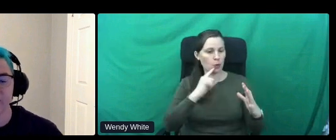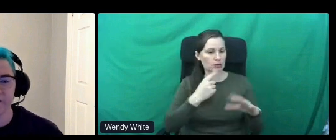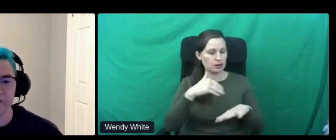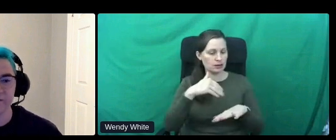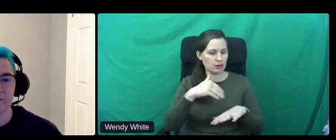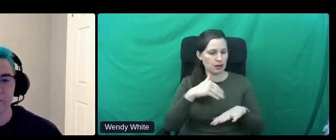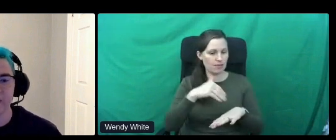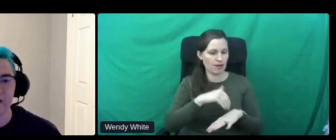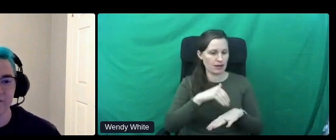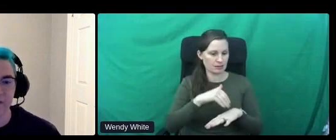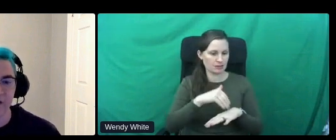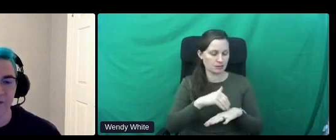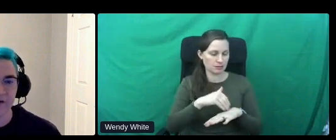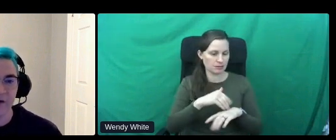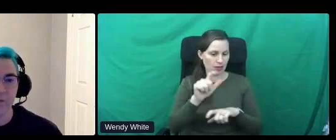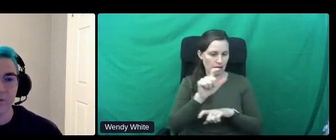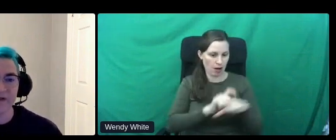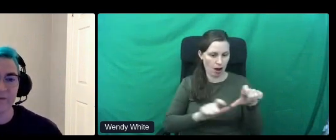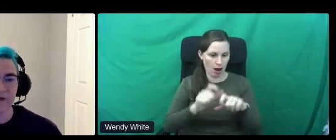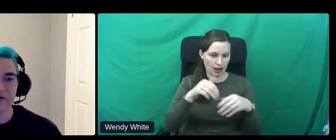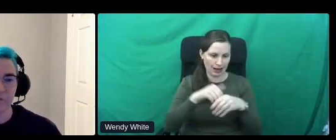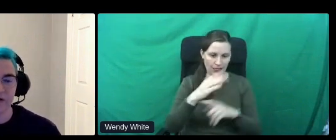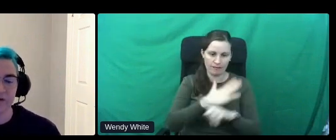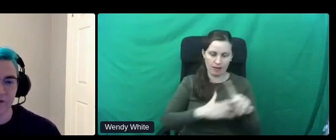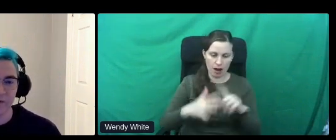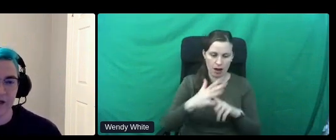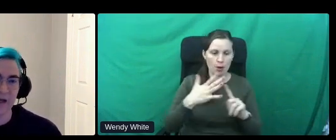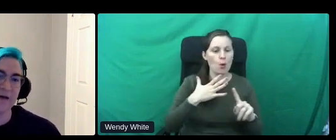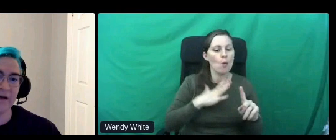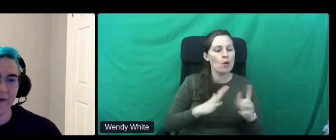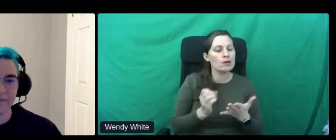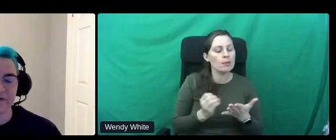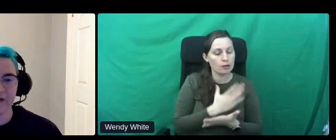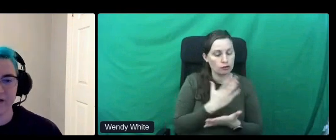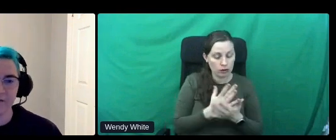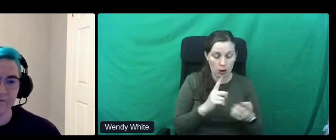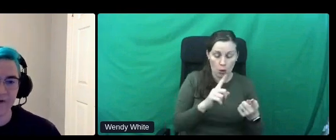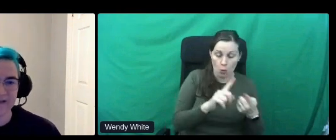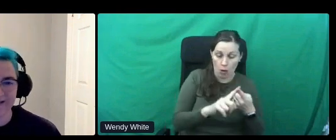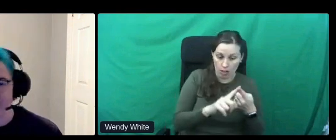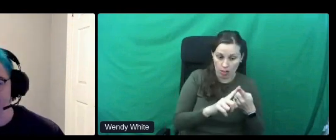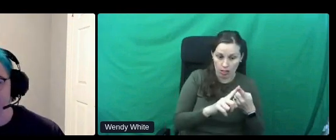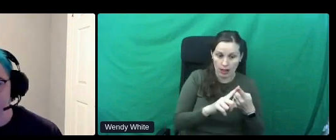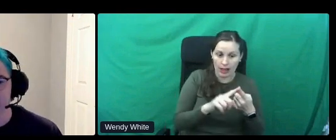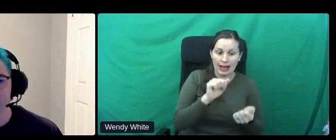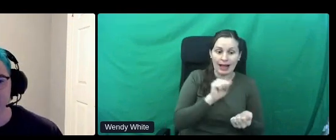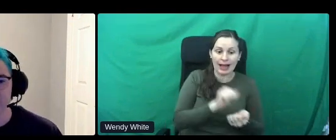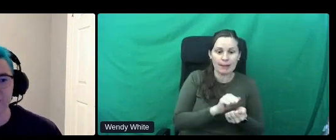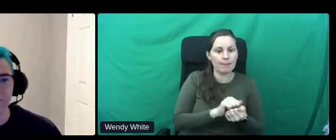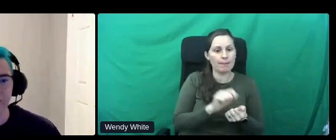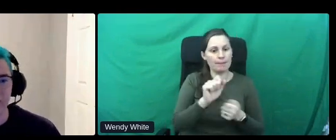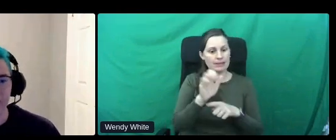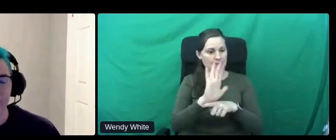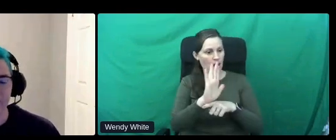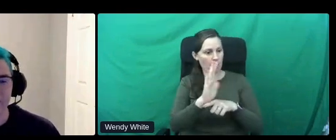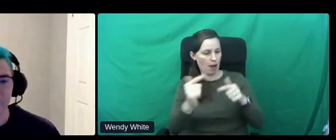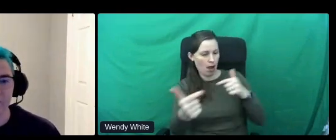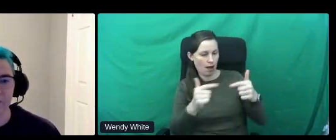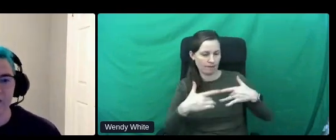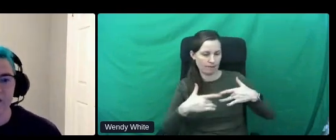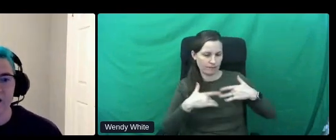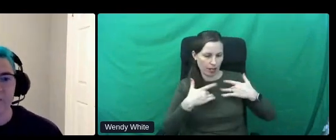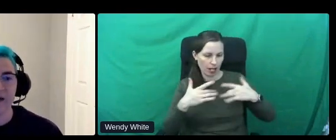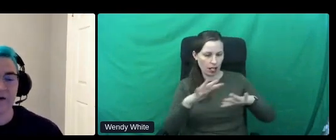the color within the environment. We wanted to make sure that we kept a cinematic feel to everything, even in the high contrast